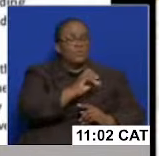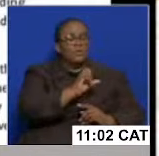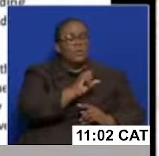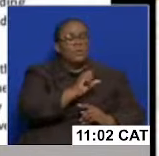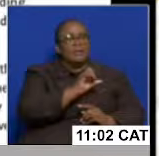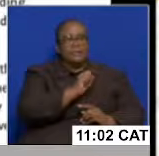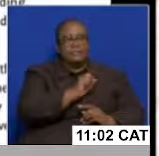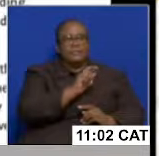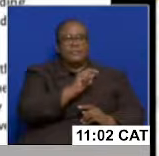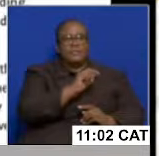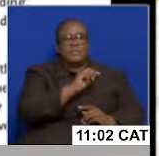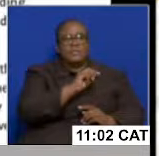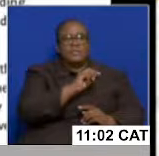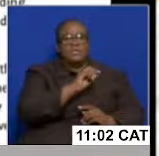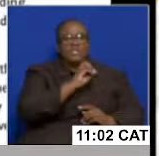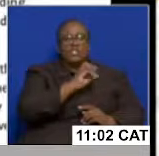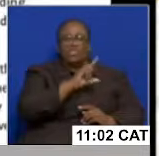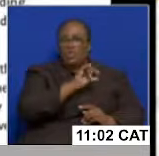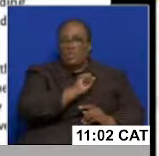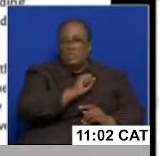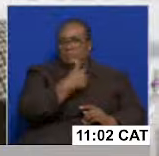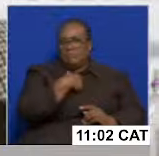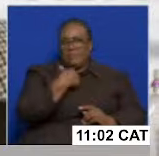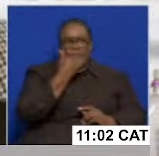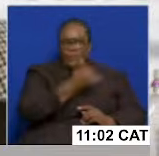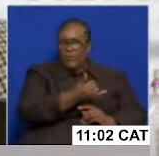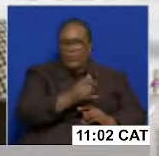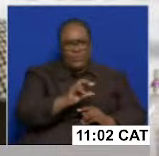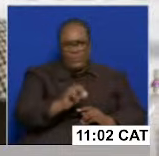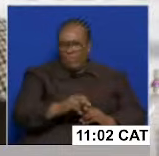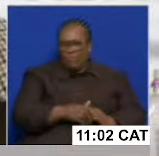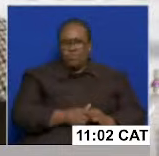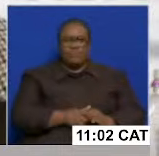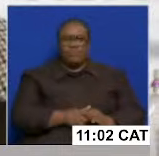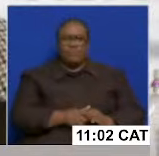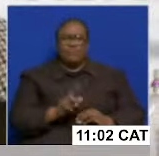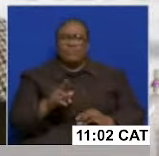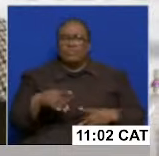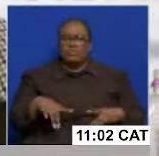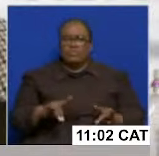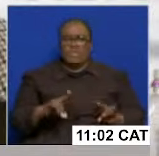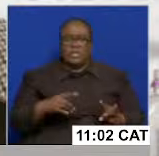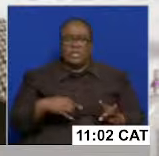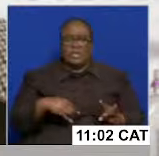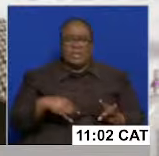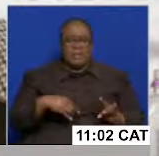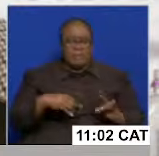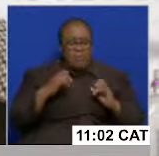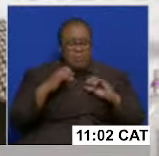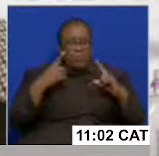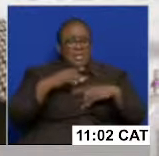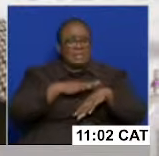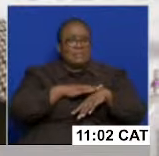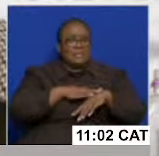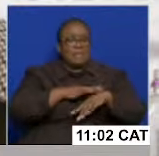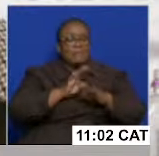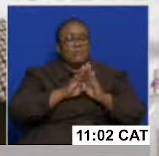Thank you, Witness K. Chairperson, I note the time. It's just after 11.